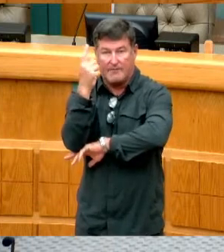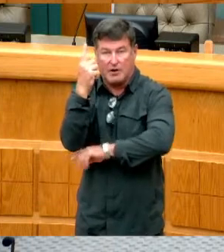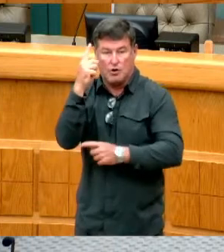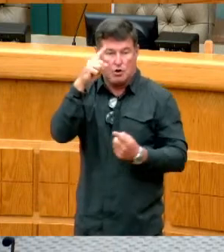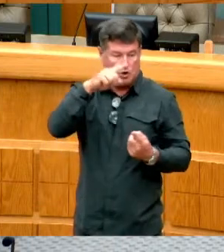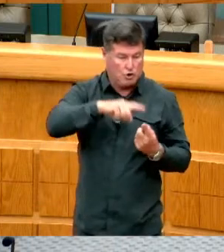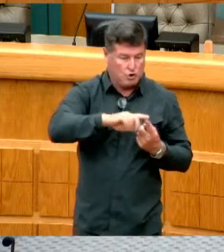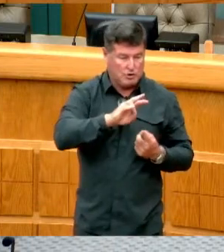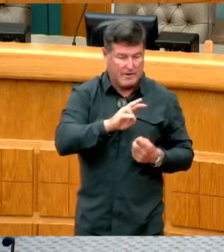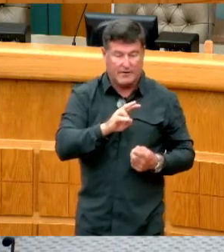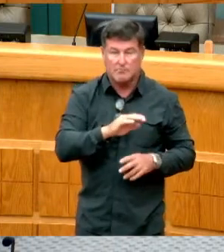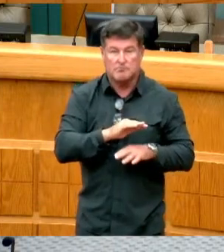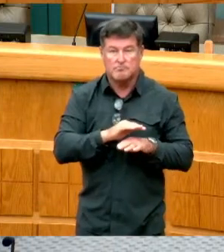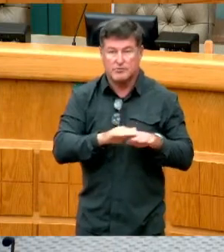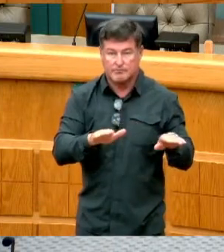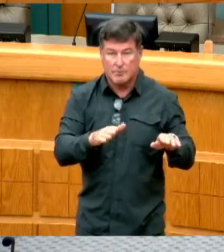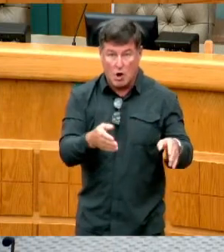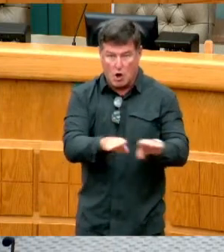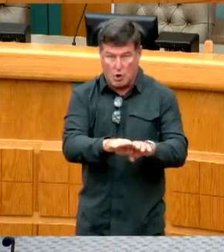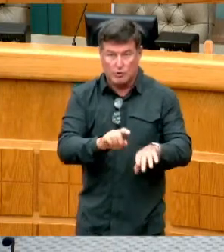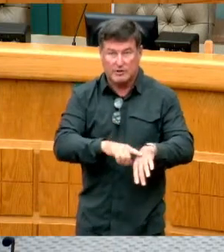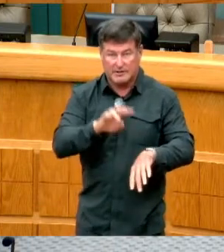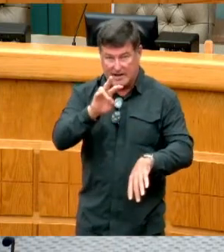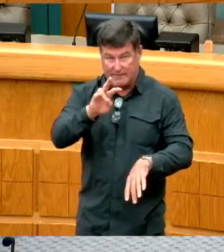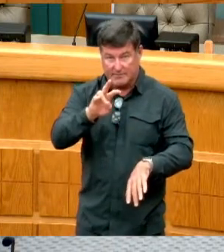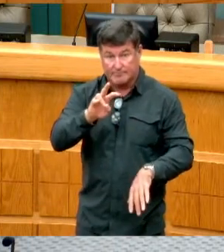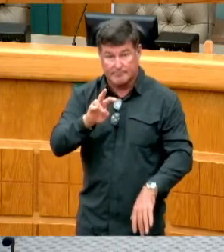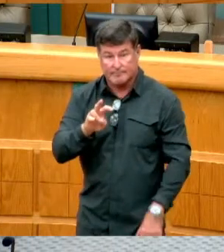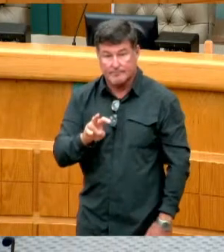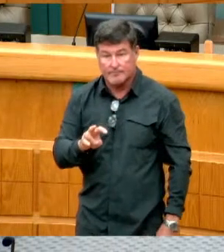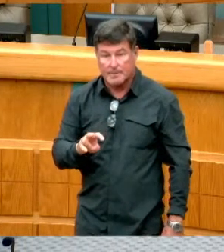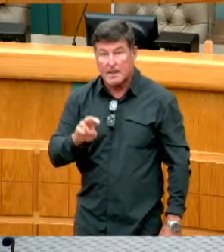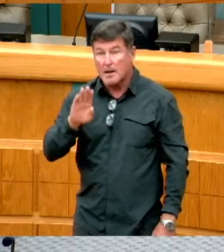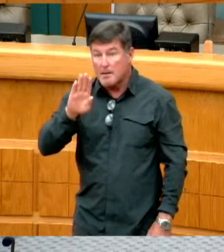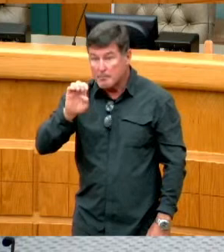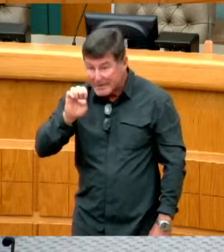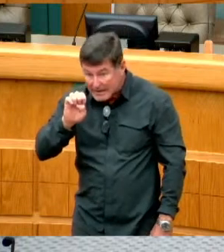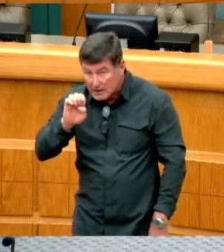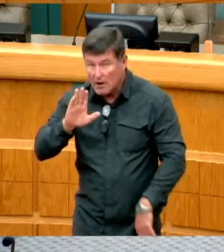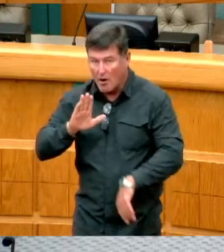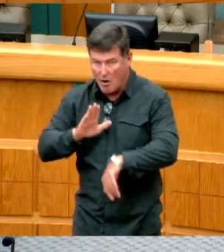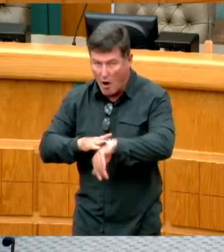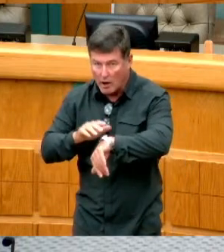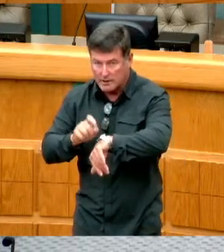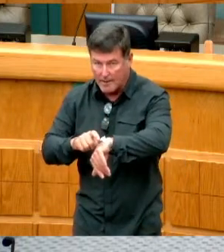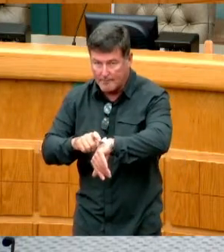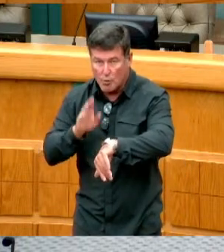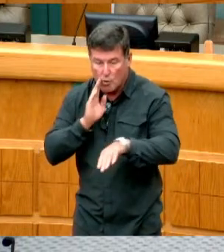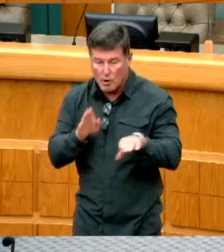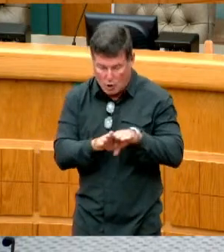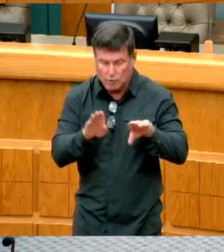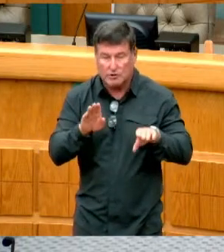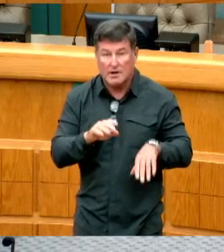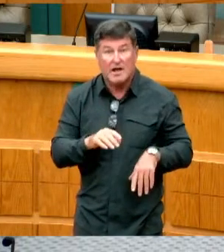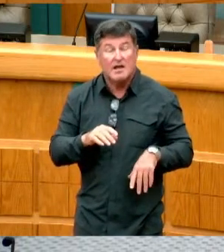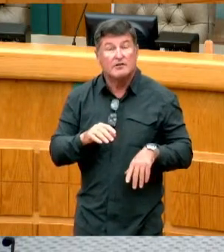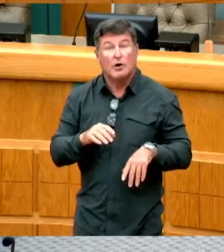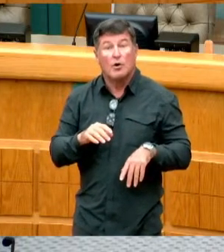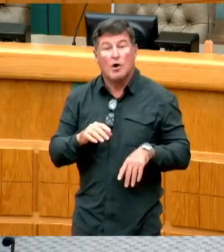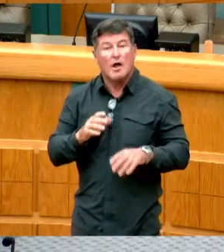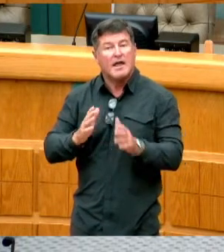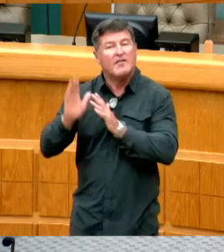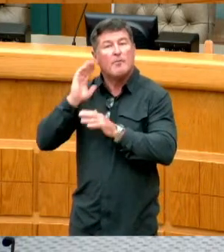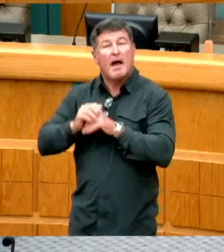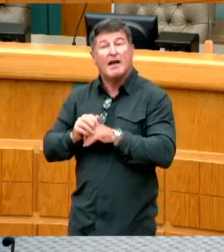p.m. We'll close at 7 p.m., so please be on time. Now, this drive-through is very different from all our